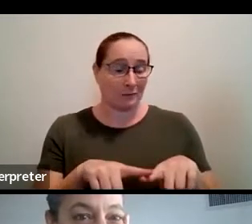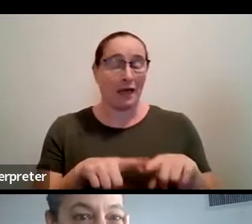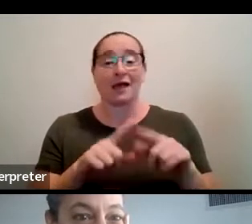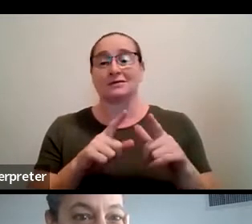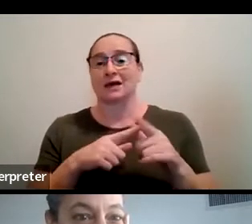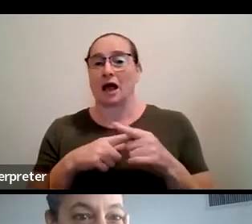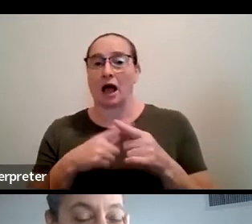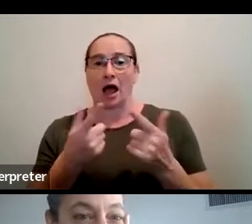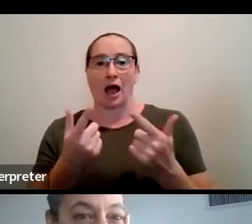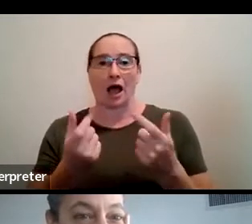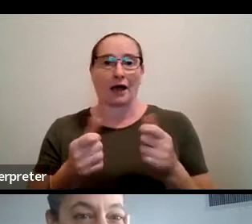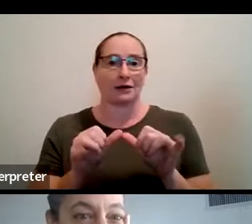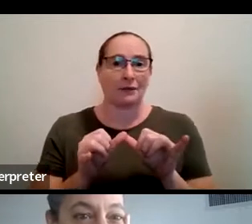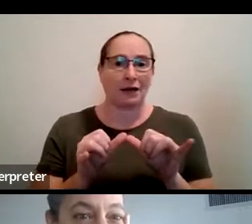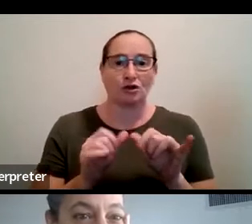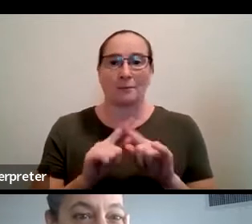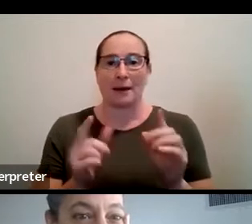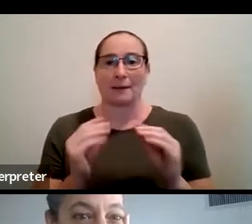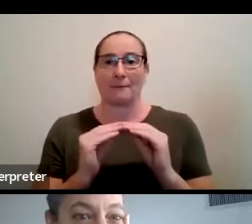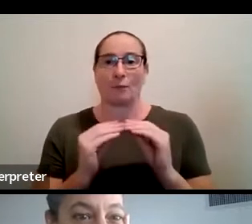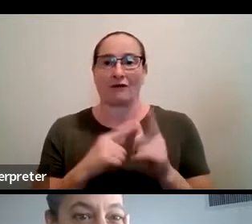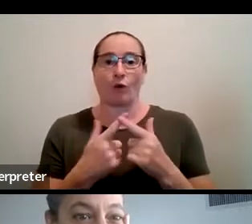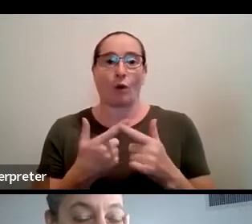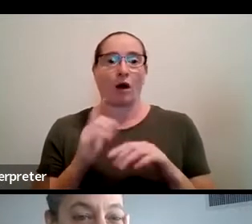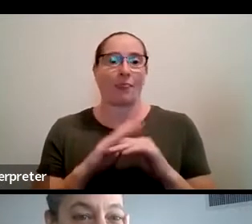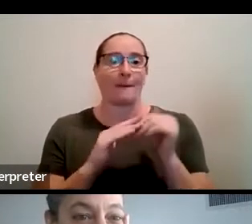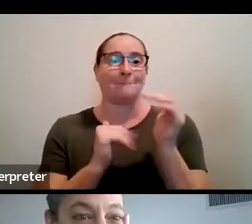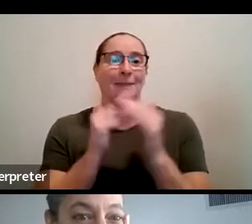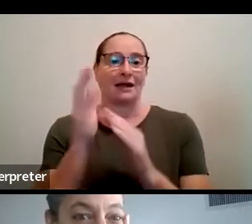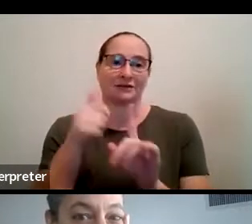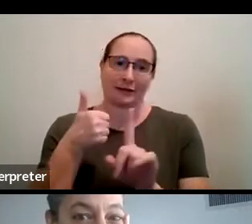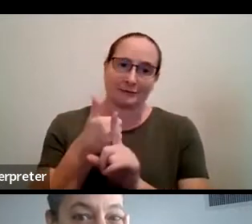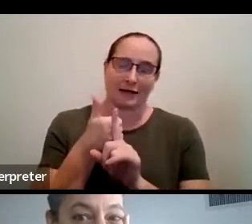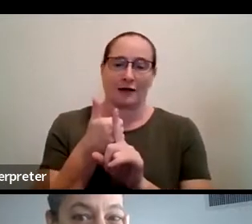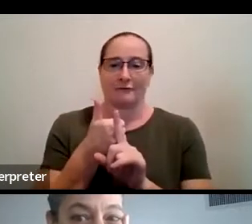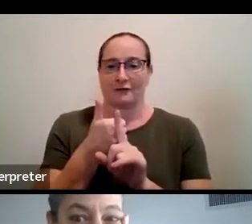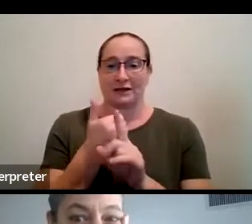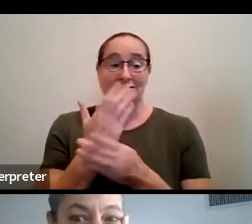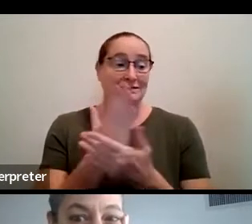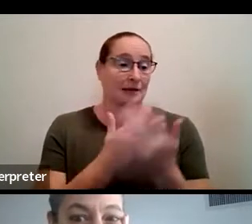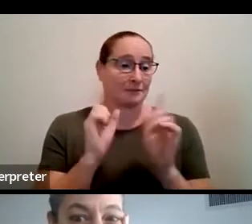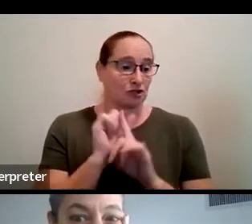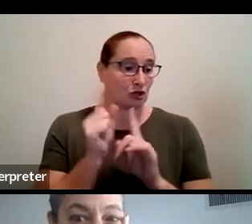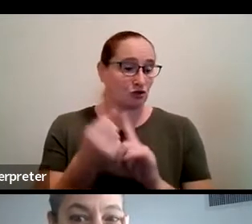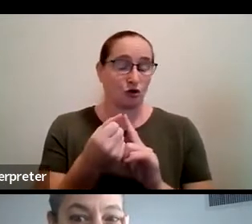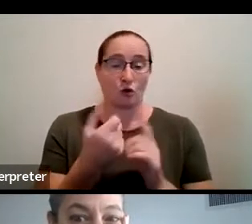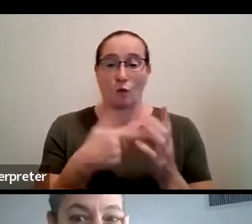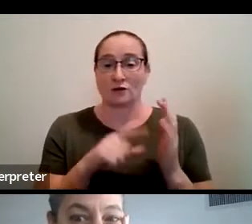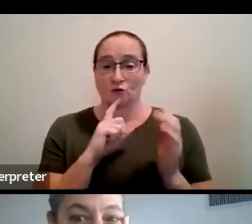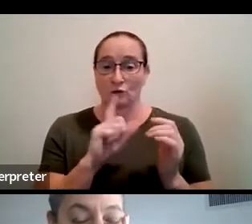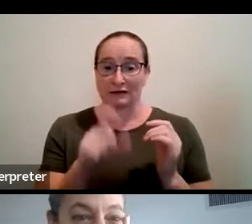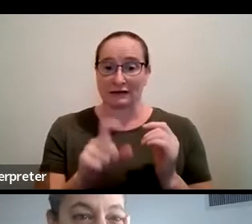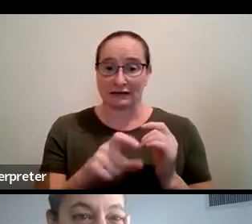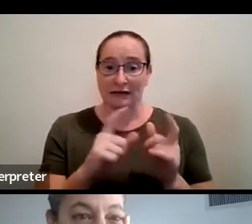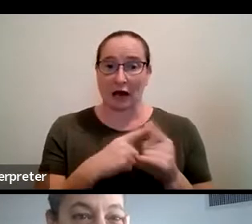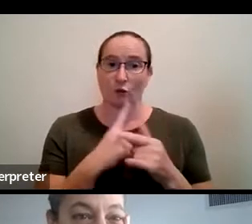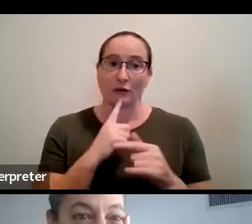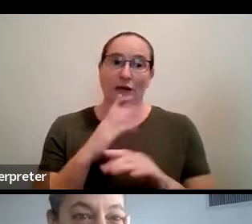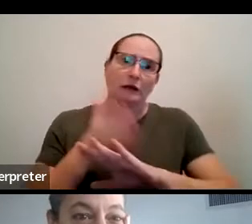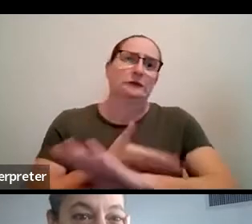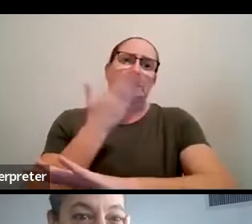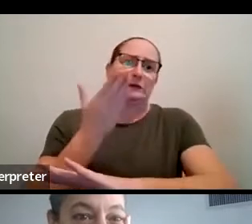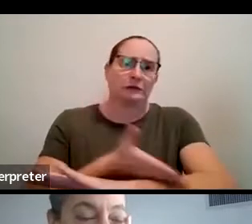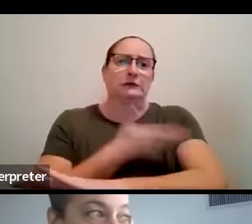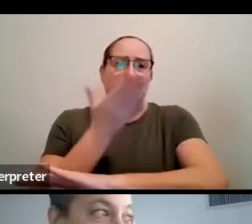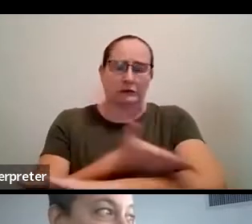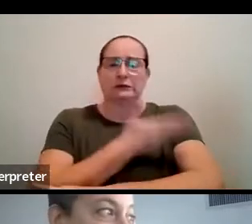particular measure, but it depends even more on the building in question. In some cases, what's really needed is a substantial retrofit,